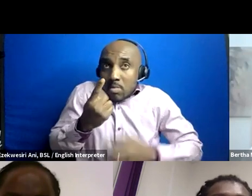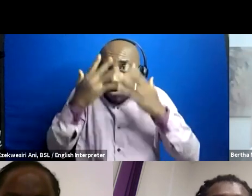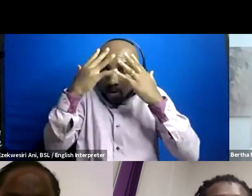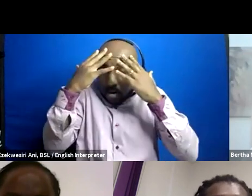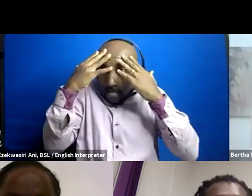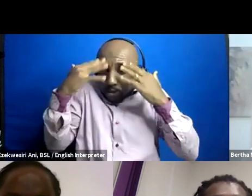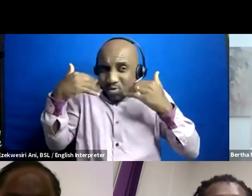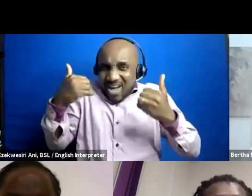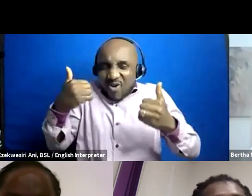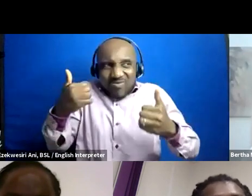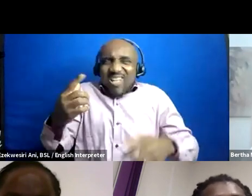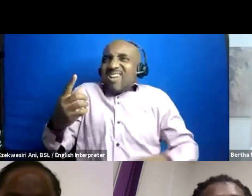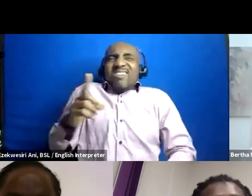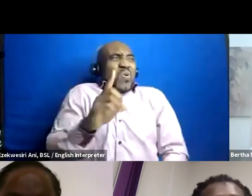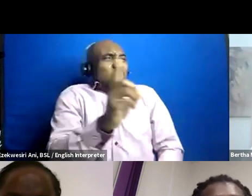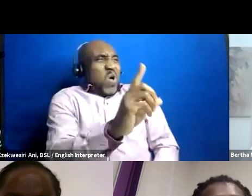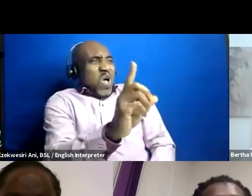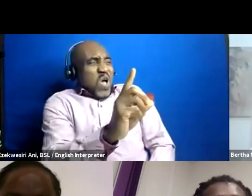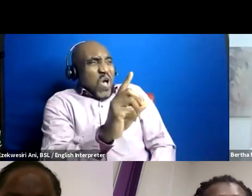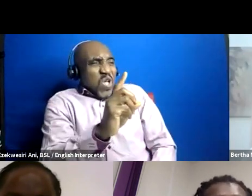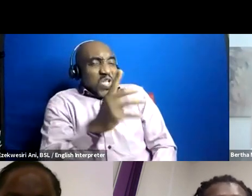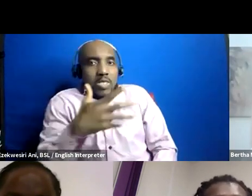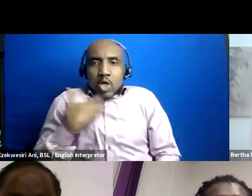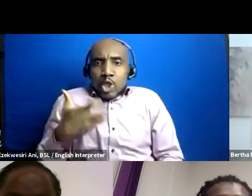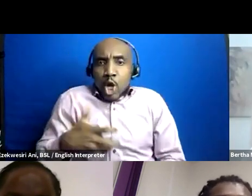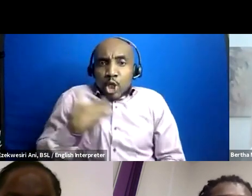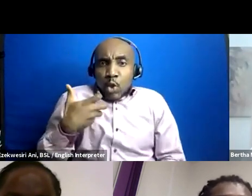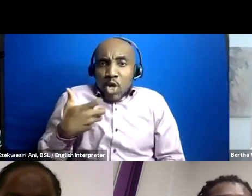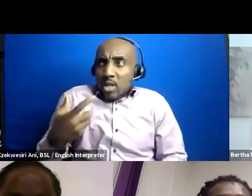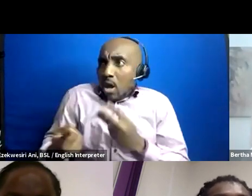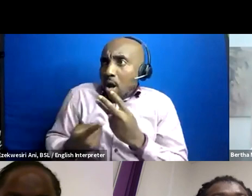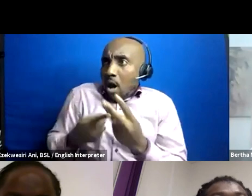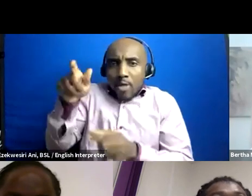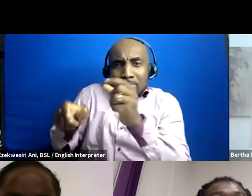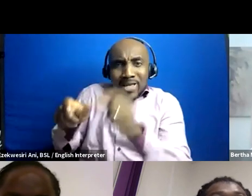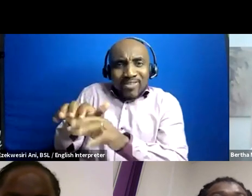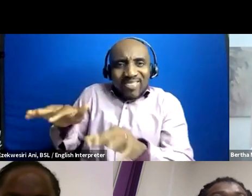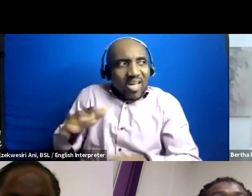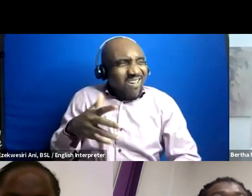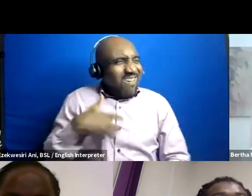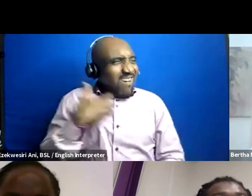be an annoyance to them. There's not a patience there. And I think that